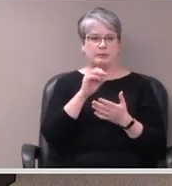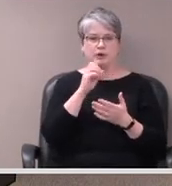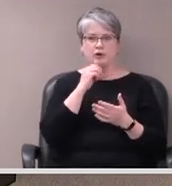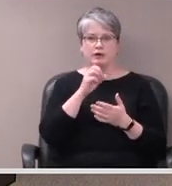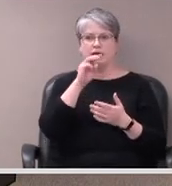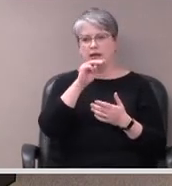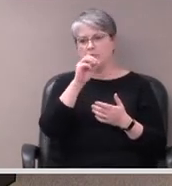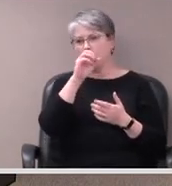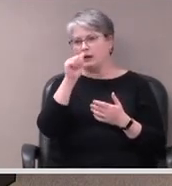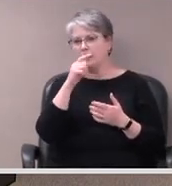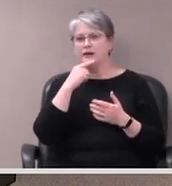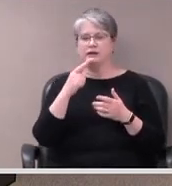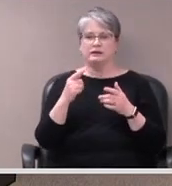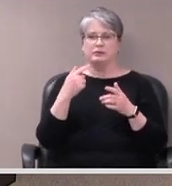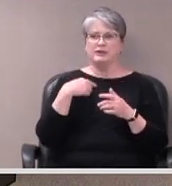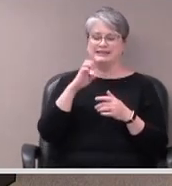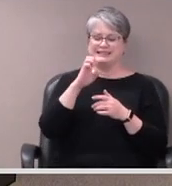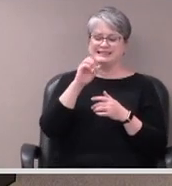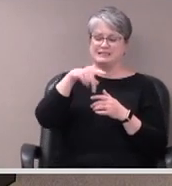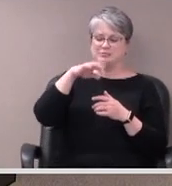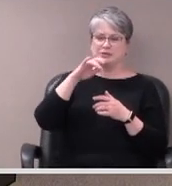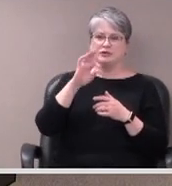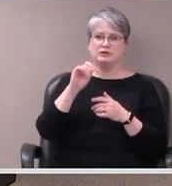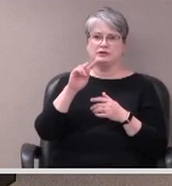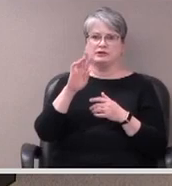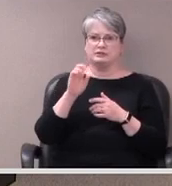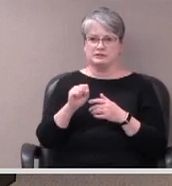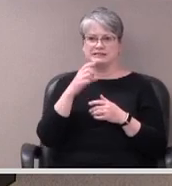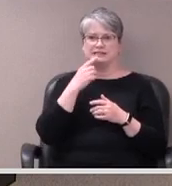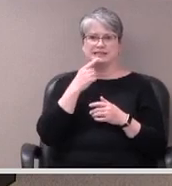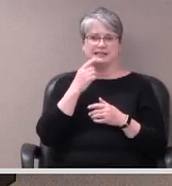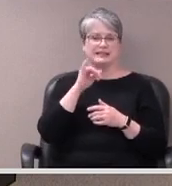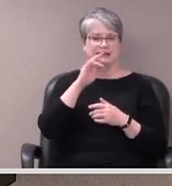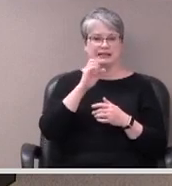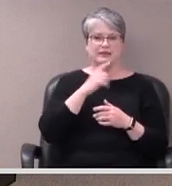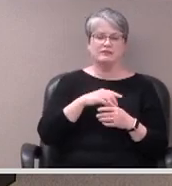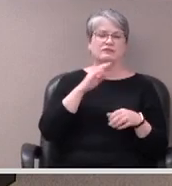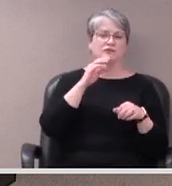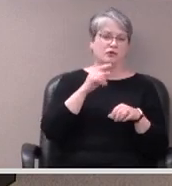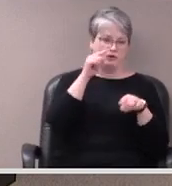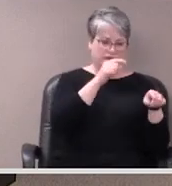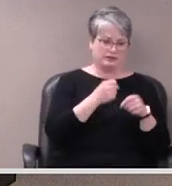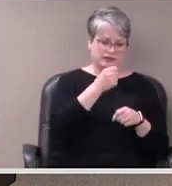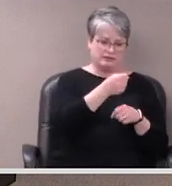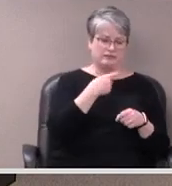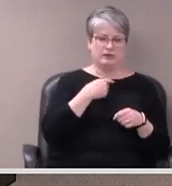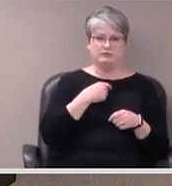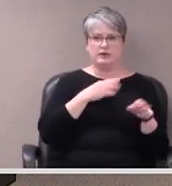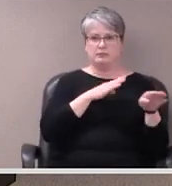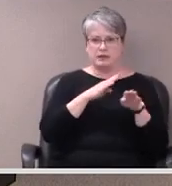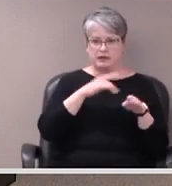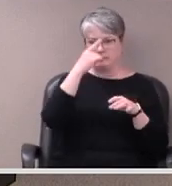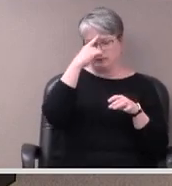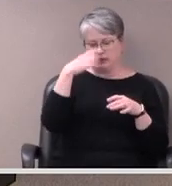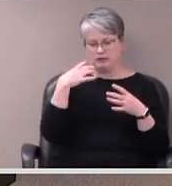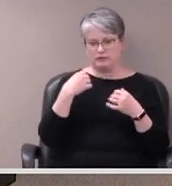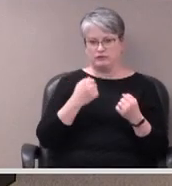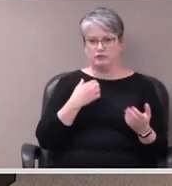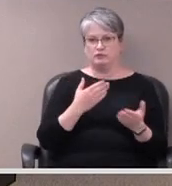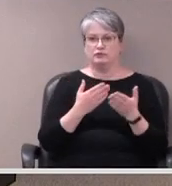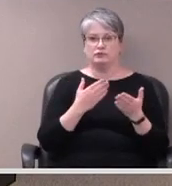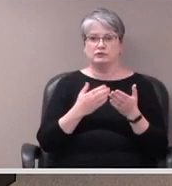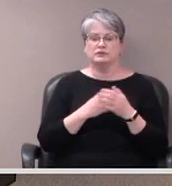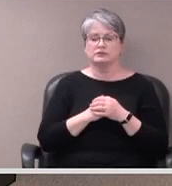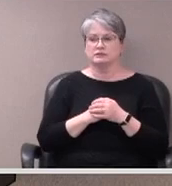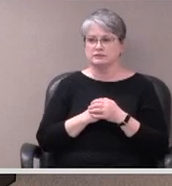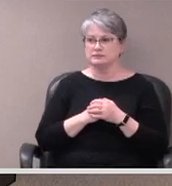agreement with Espiritus Inc. for on-site behavioral and mental health services. So having said that, at this